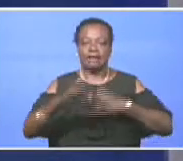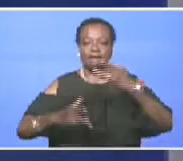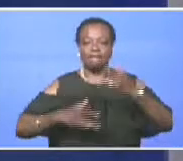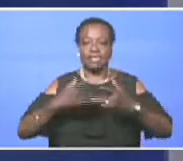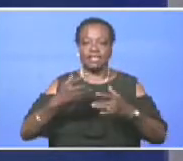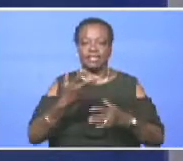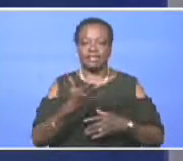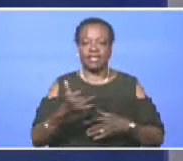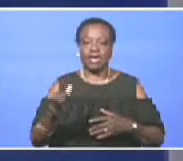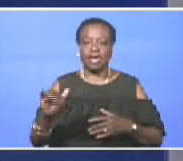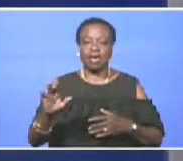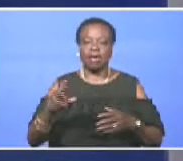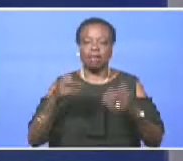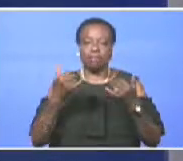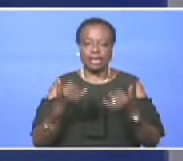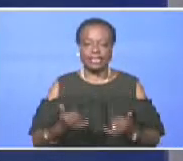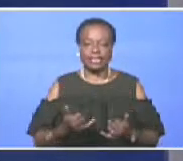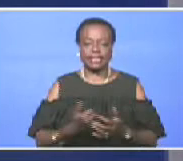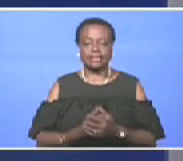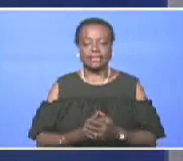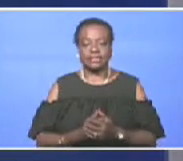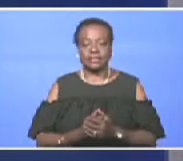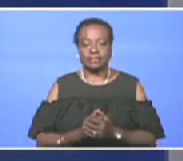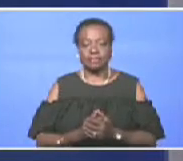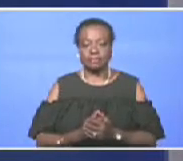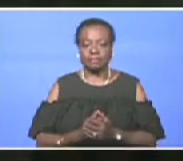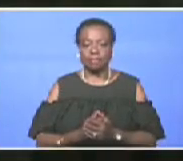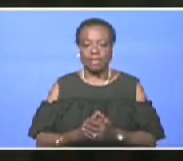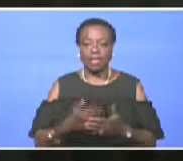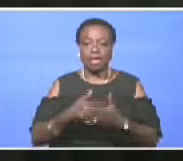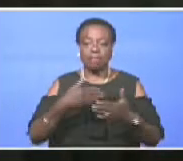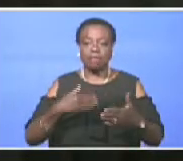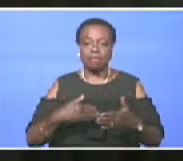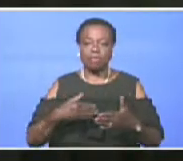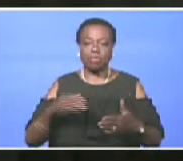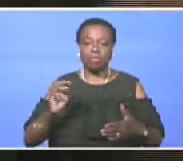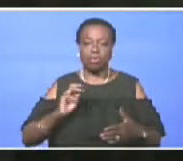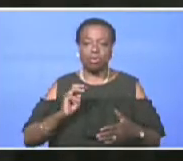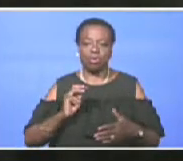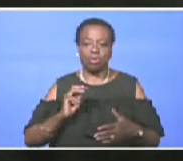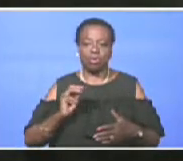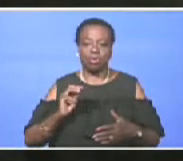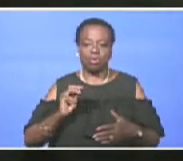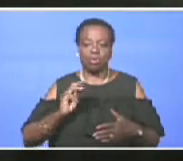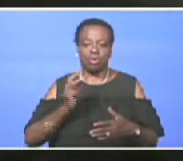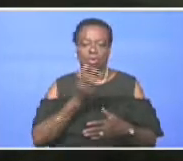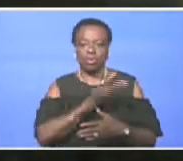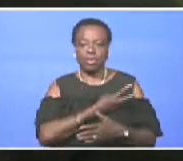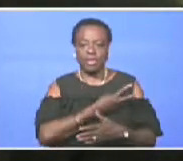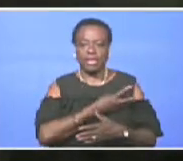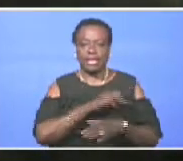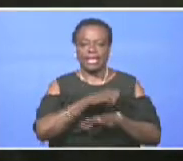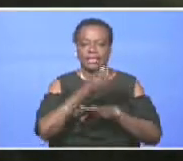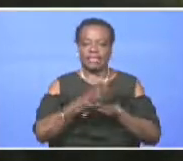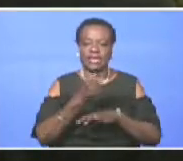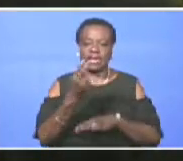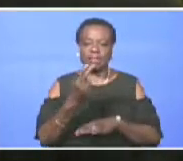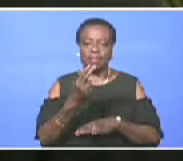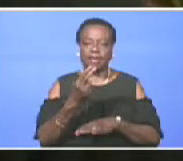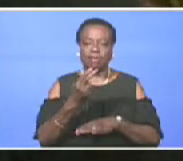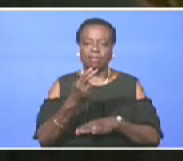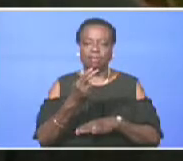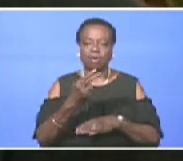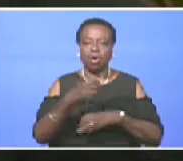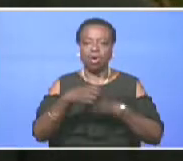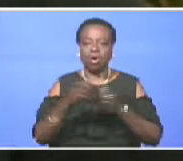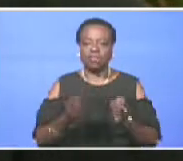they're now preparing to head to North. Before we just, let's set up an office on Grand Bahama, let's set up an office